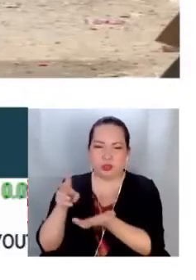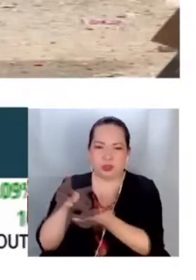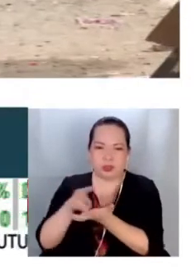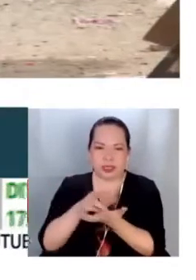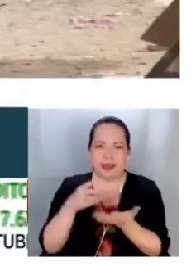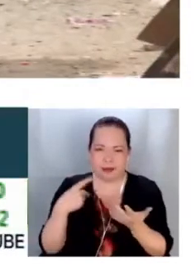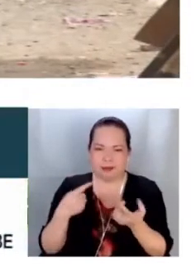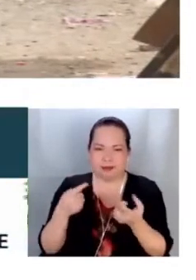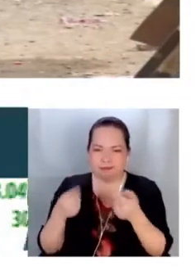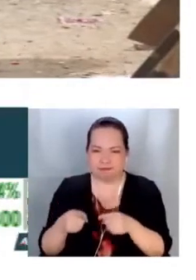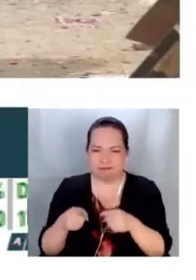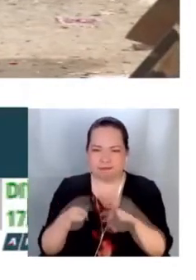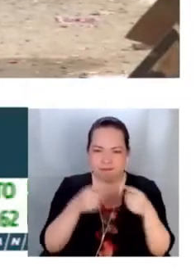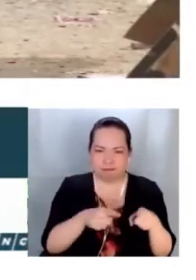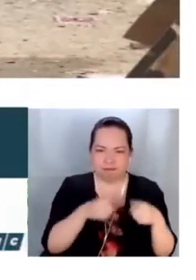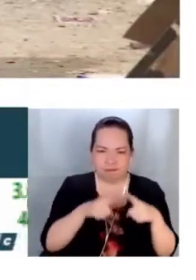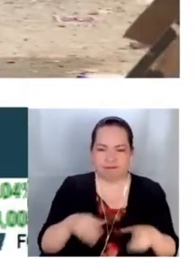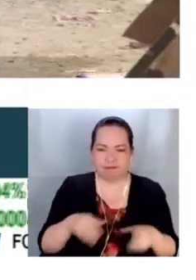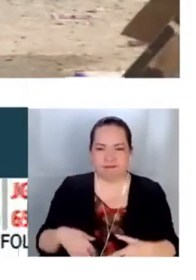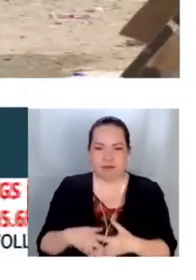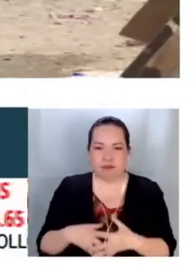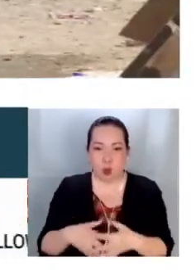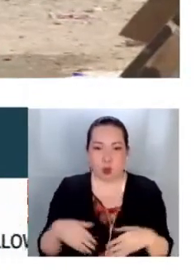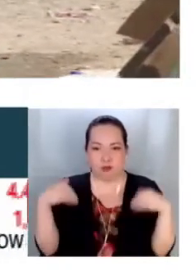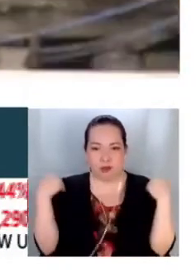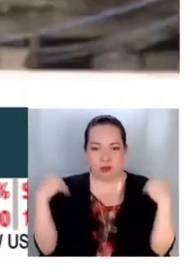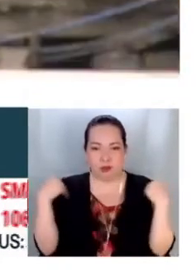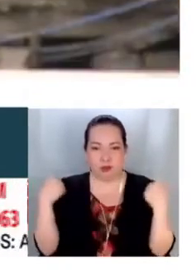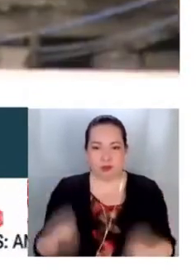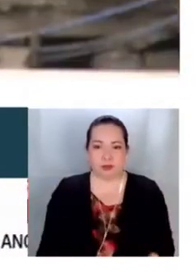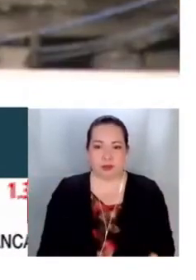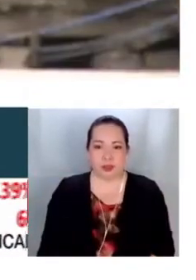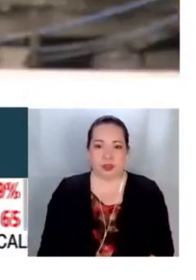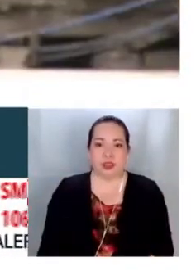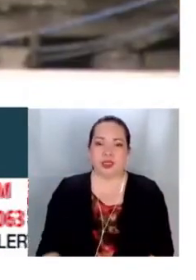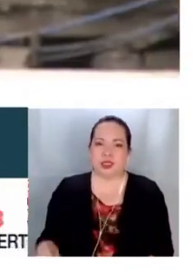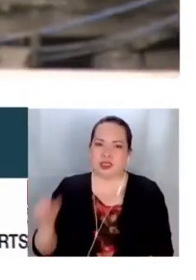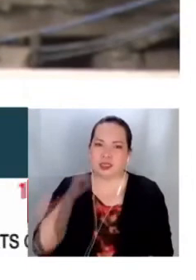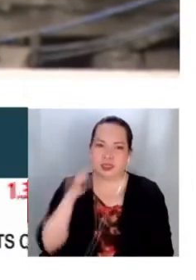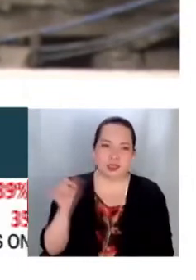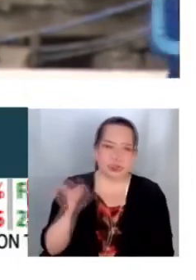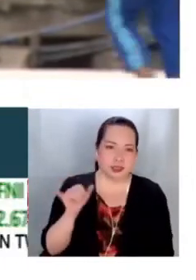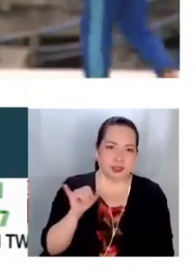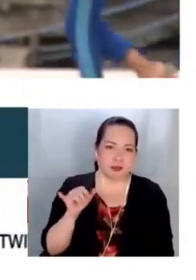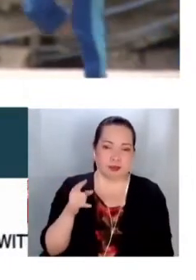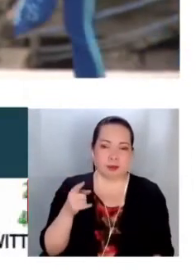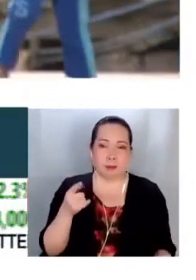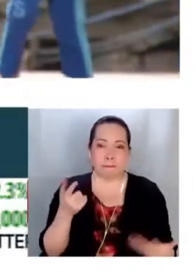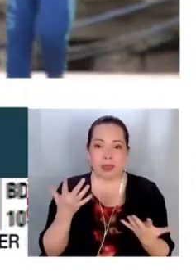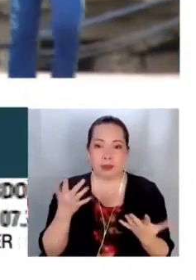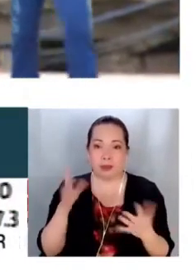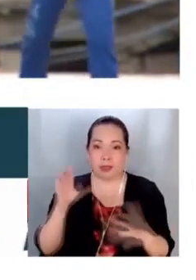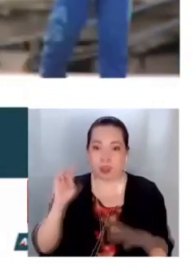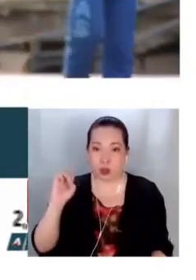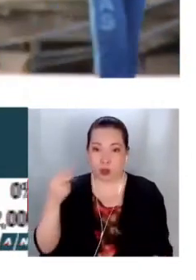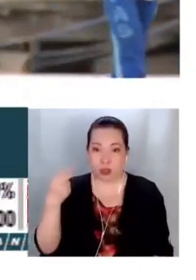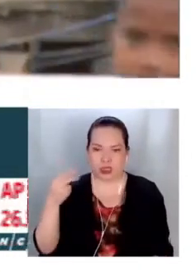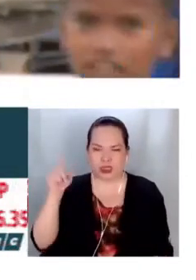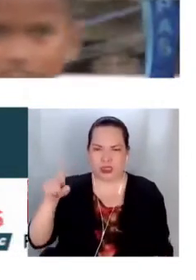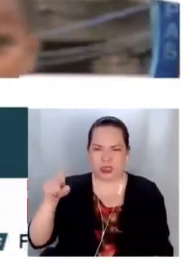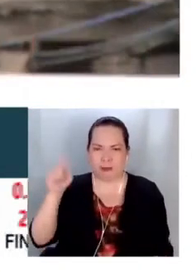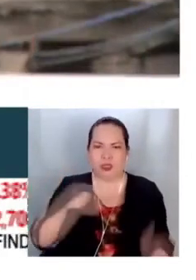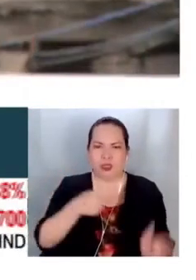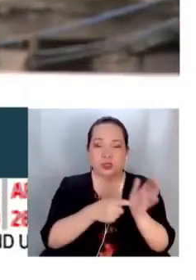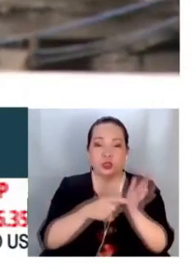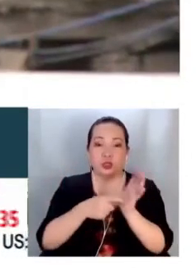these pregnancies happening. It's also a factor that the Department of Health requires teenagers to